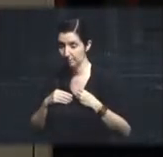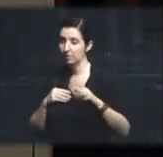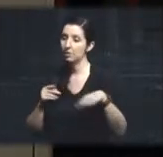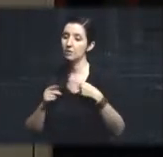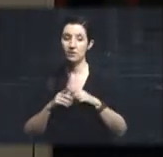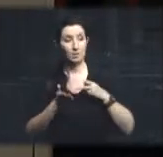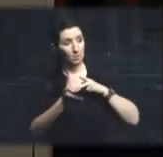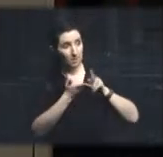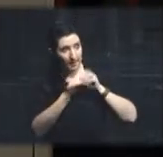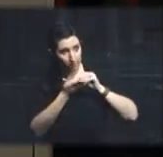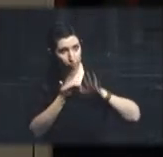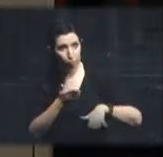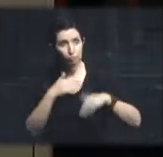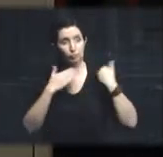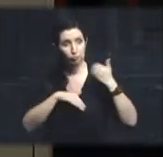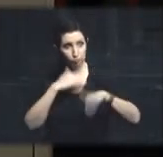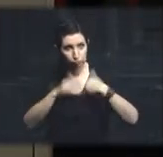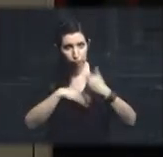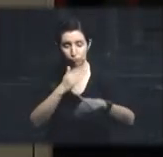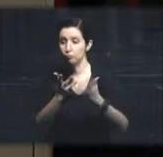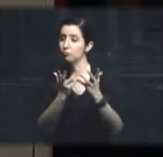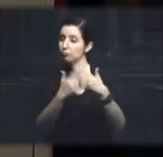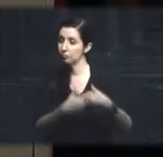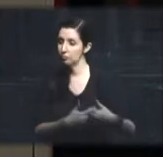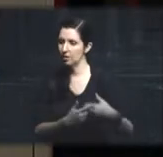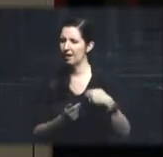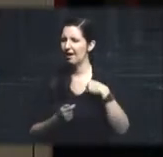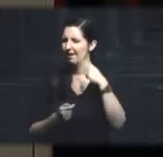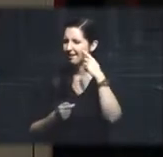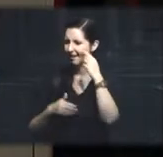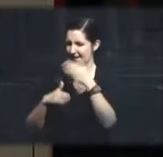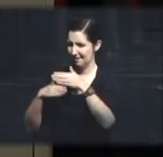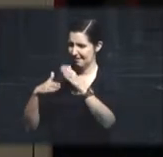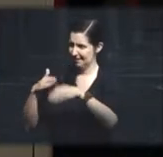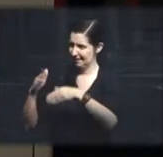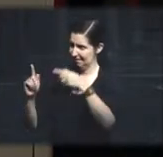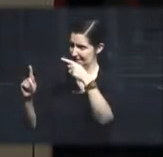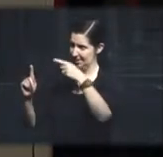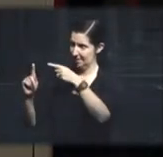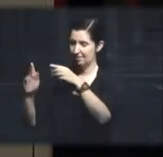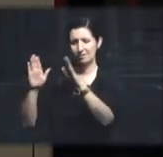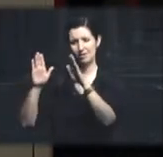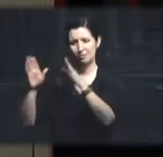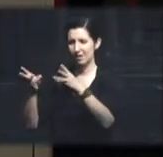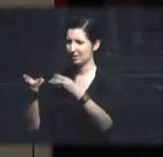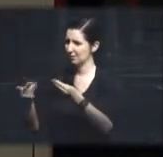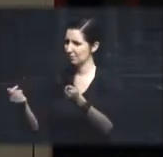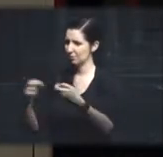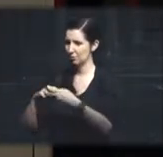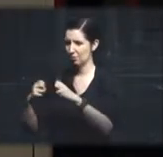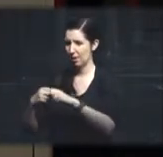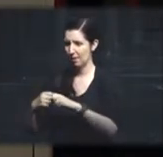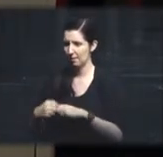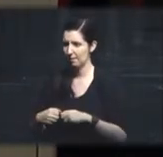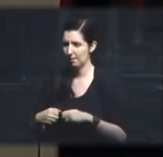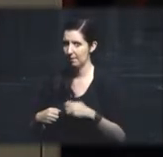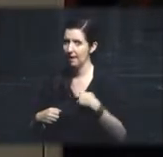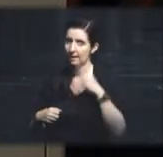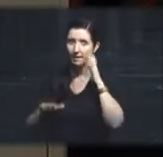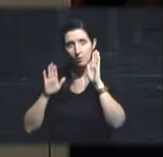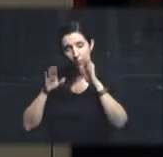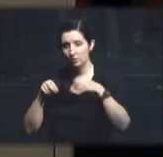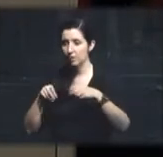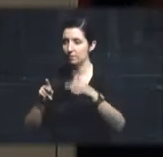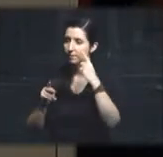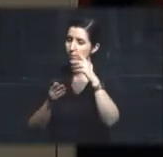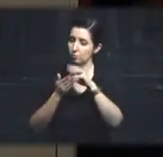end up, I think, with really creative, interesting solutions. And so what a wonderful opportunity for our students and for our